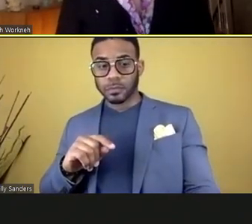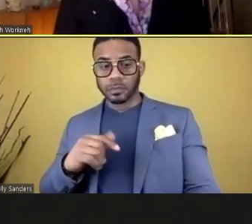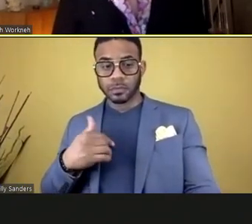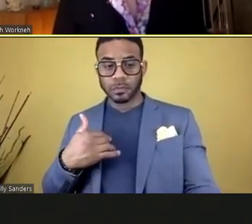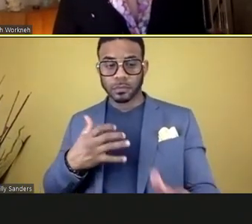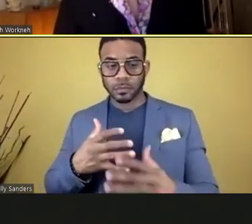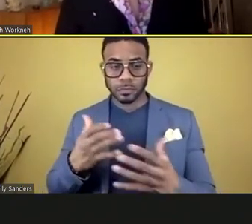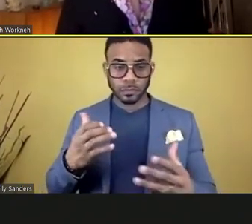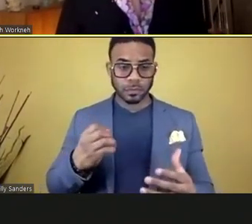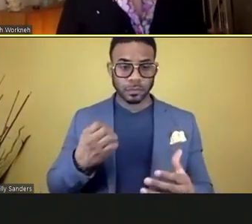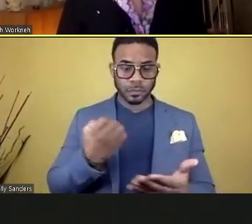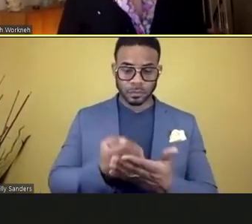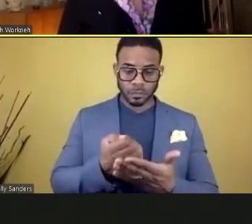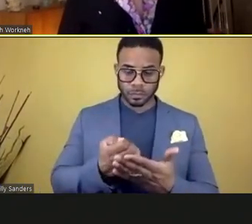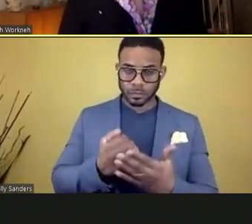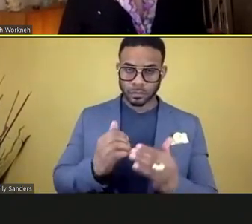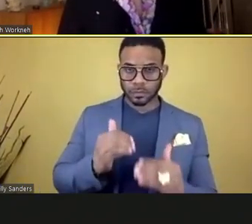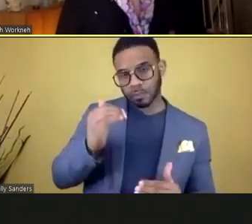of economic